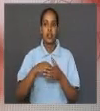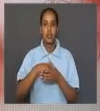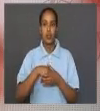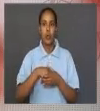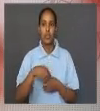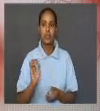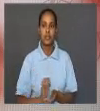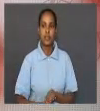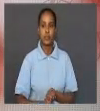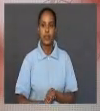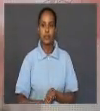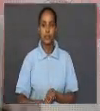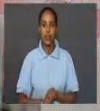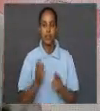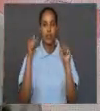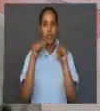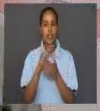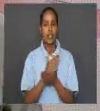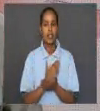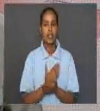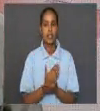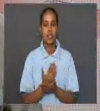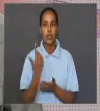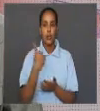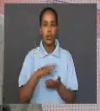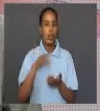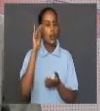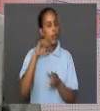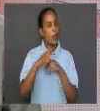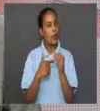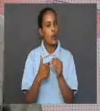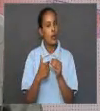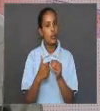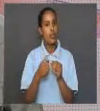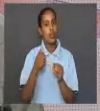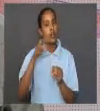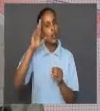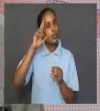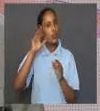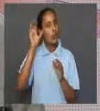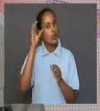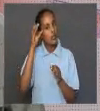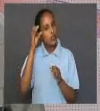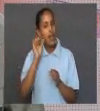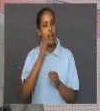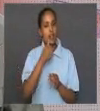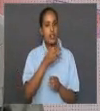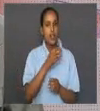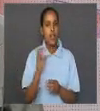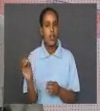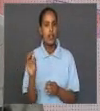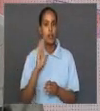and explosives. In today's lesson, we learned about the Arrhenius concept